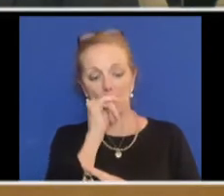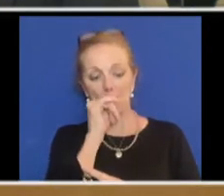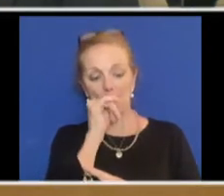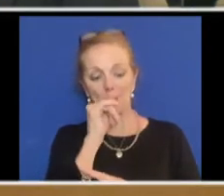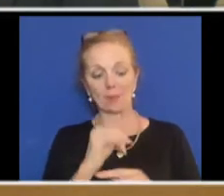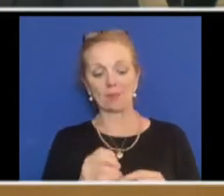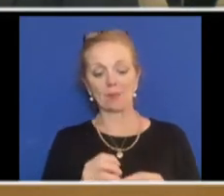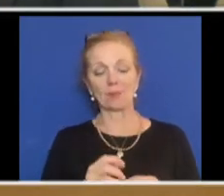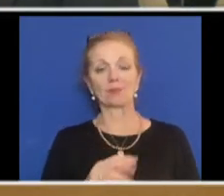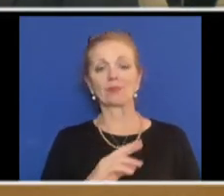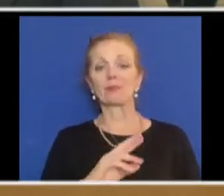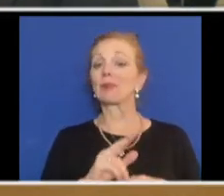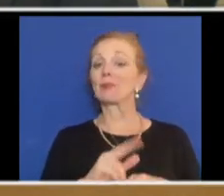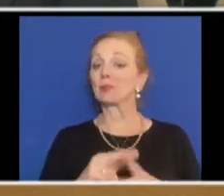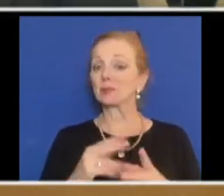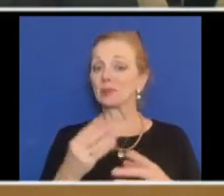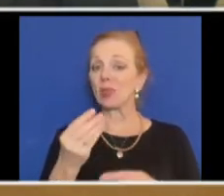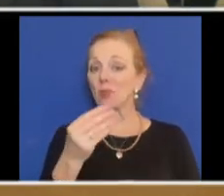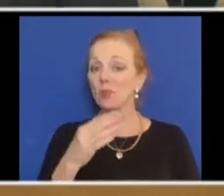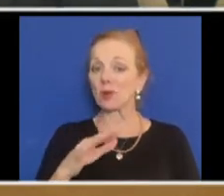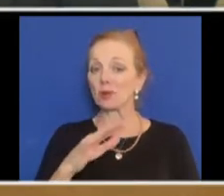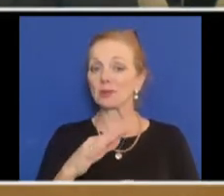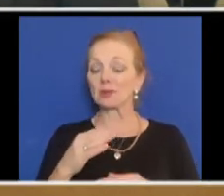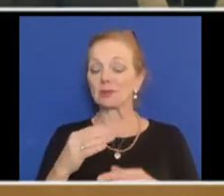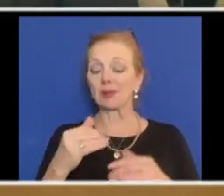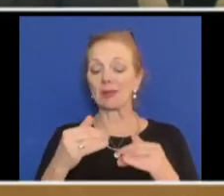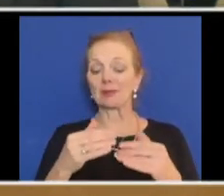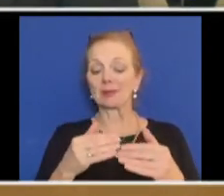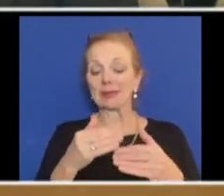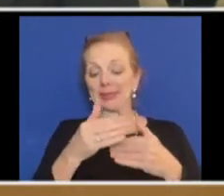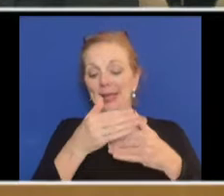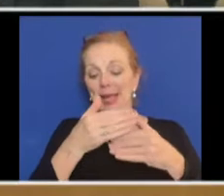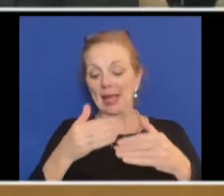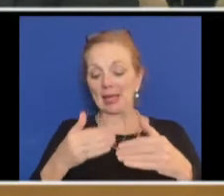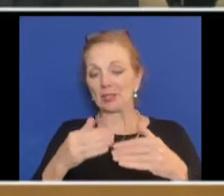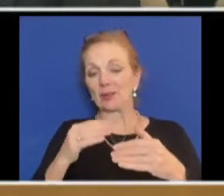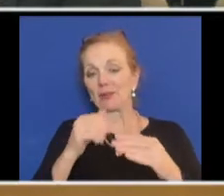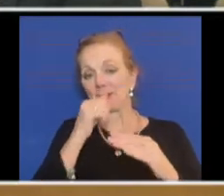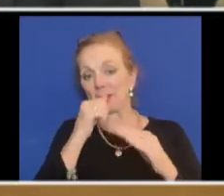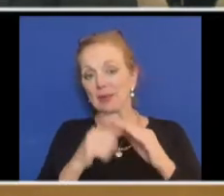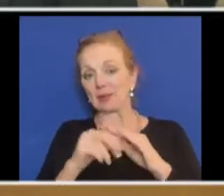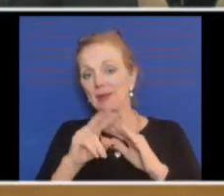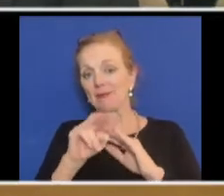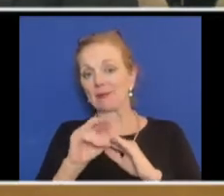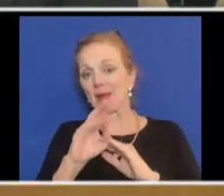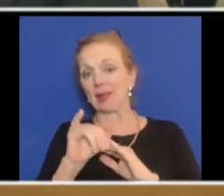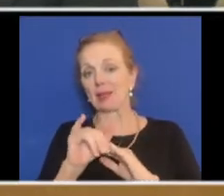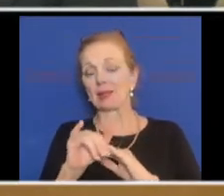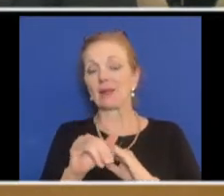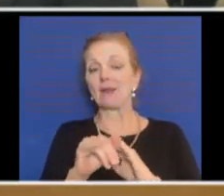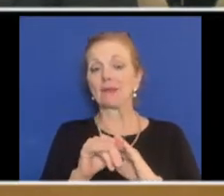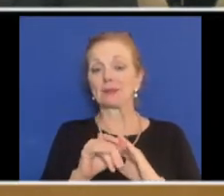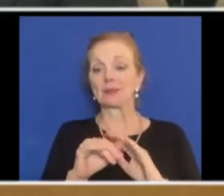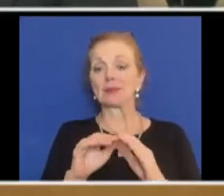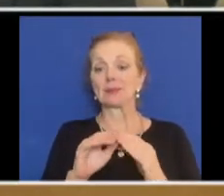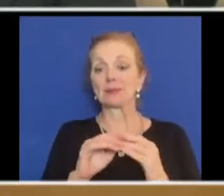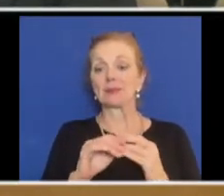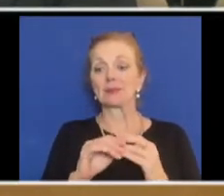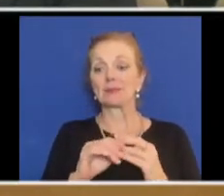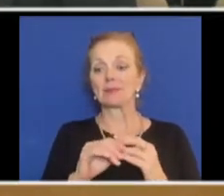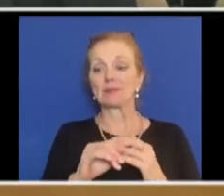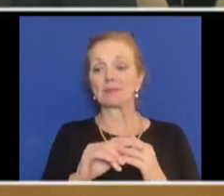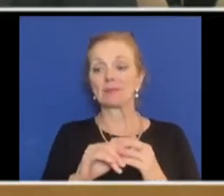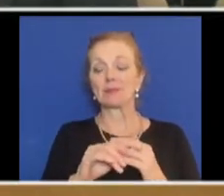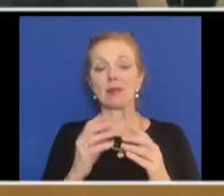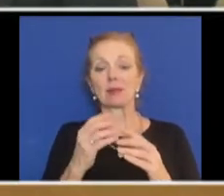um so of course this uh property is on the edge of Hidden Valley we've had some initial Community meetings with the neighborhood I did receive a